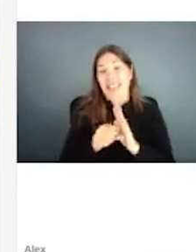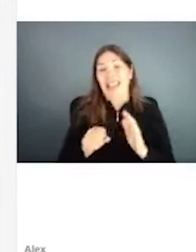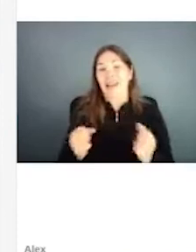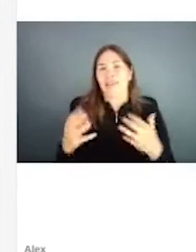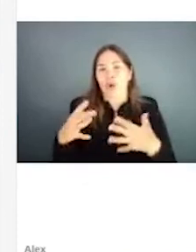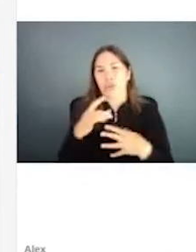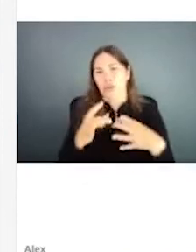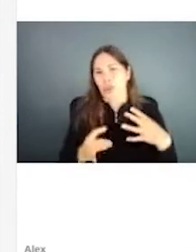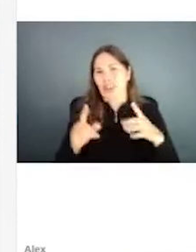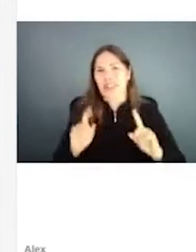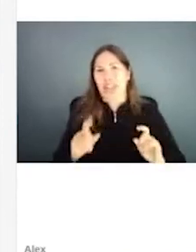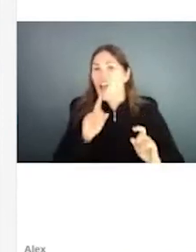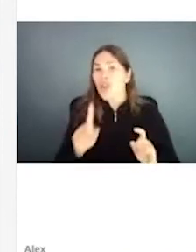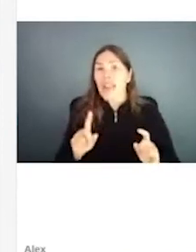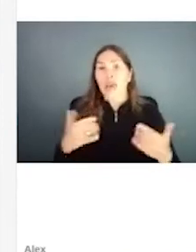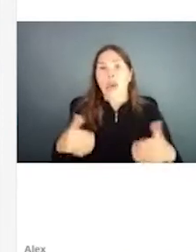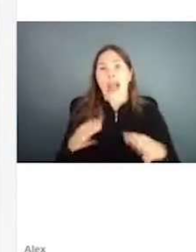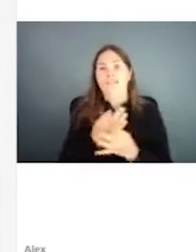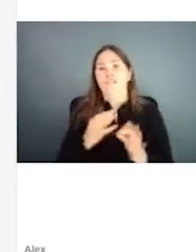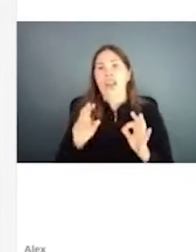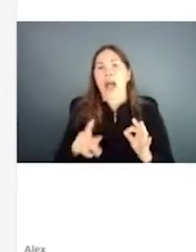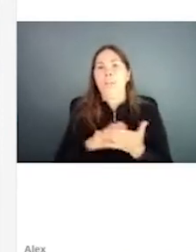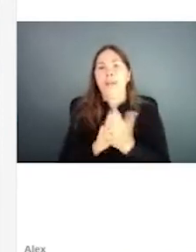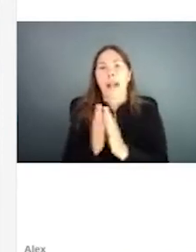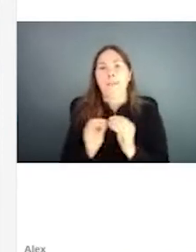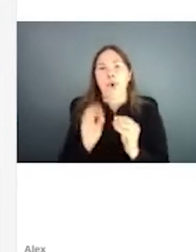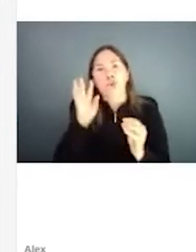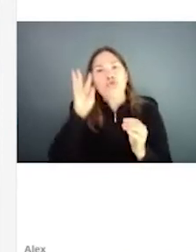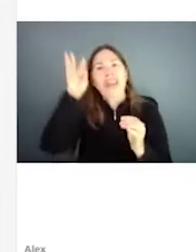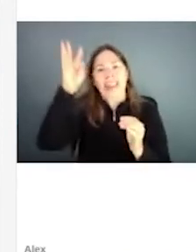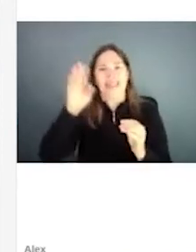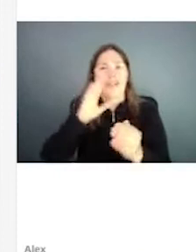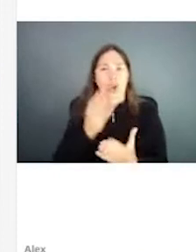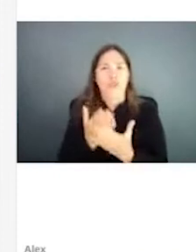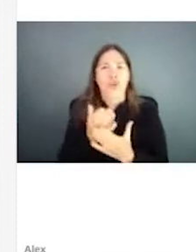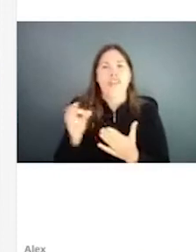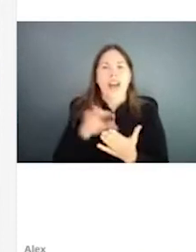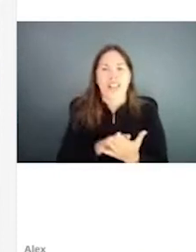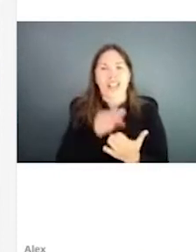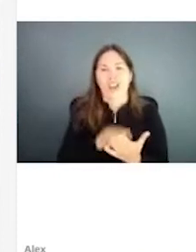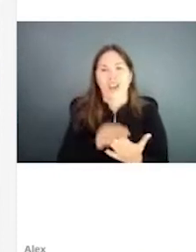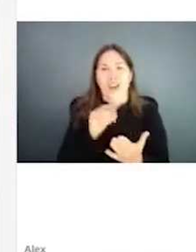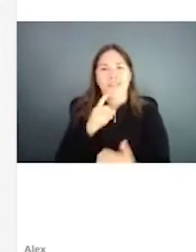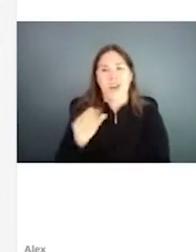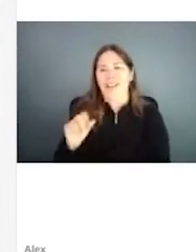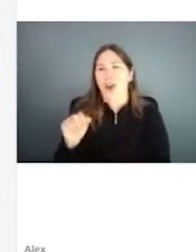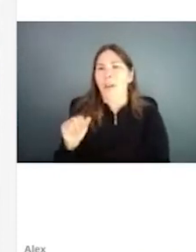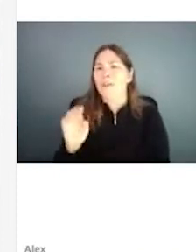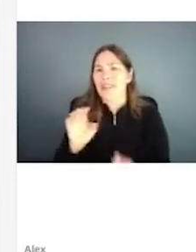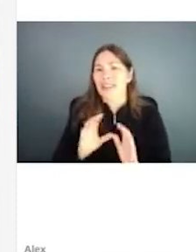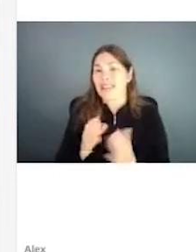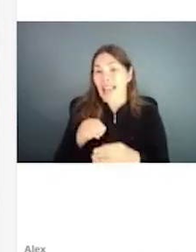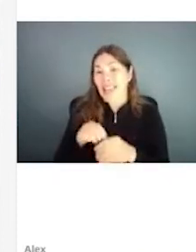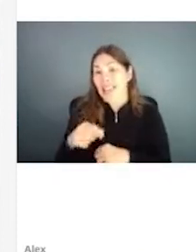test really frees you up to be a lot more creative. And so the proof of learning for the Adobe classes, and this one